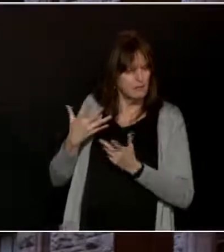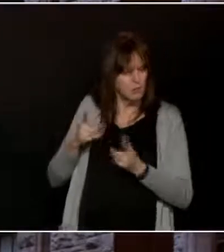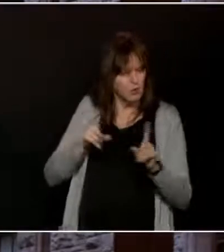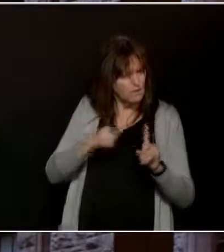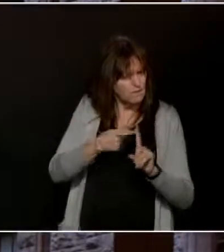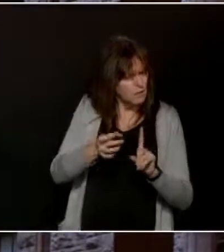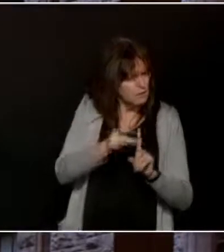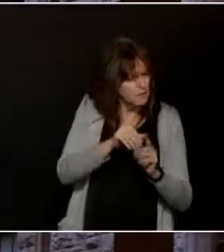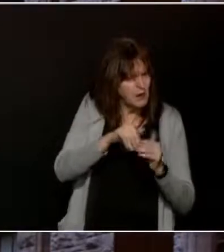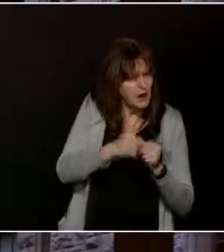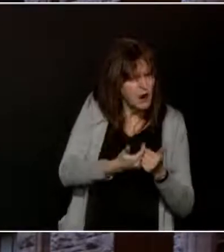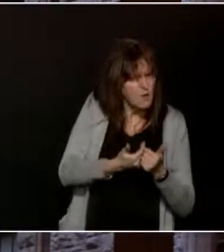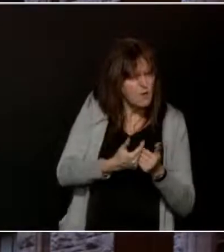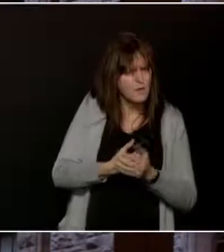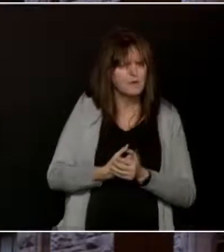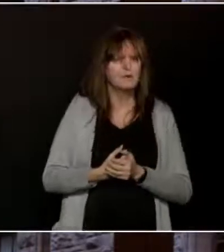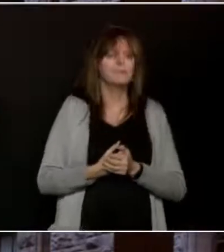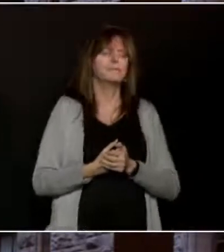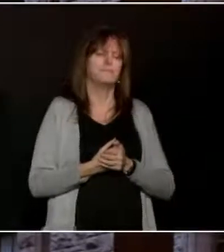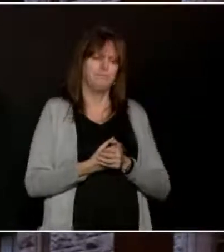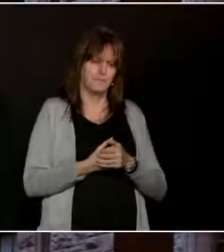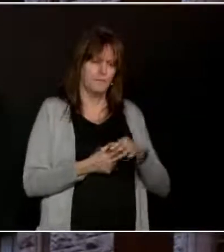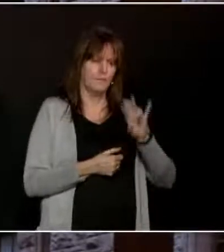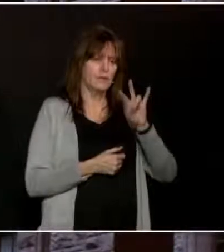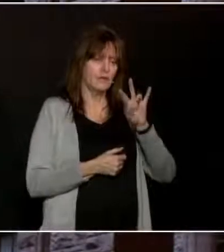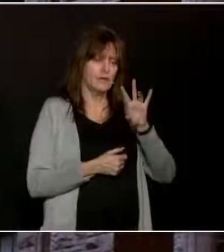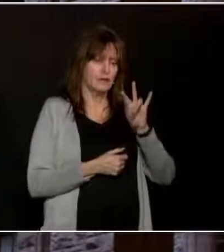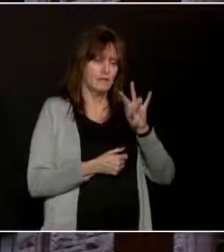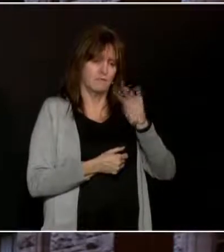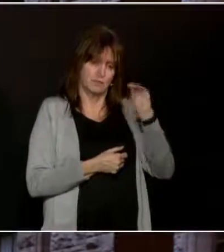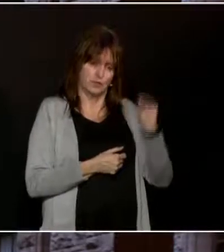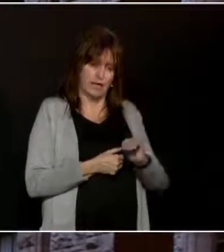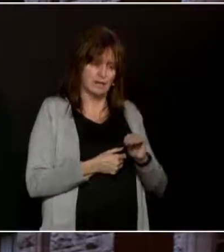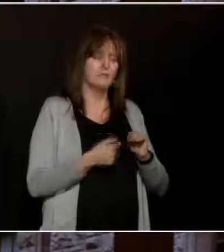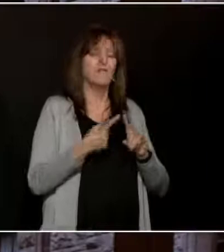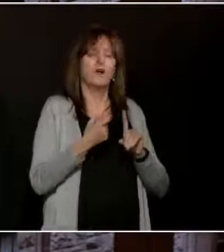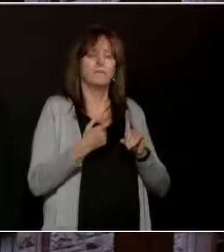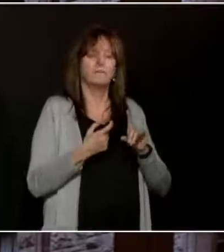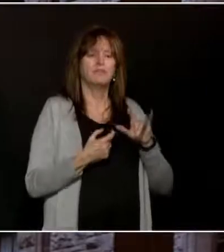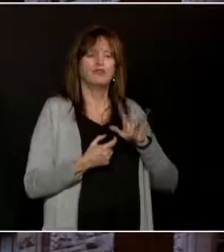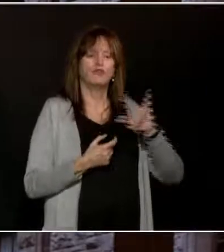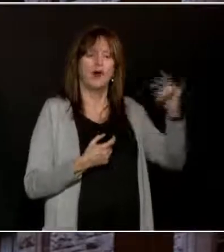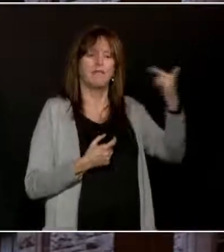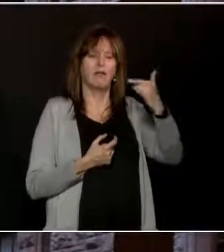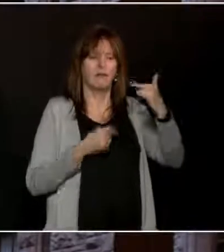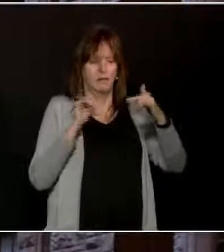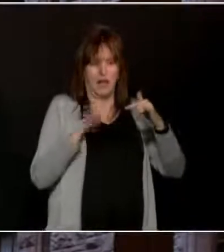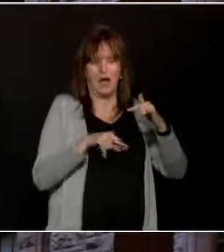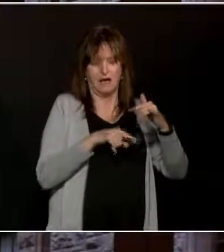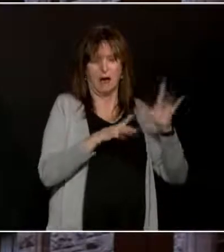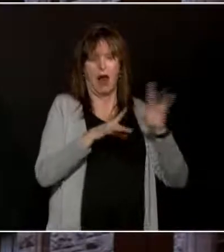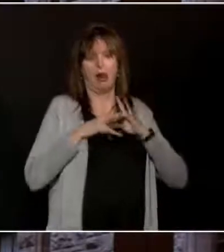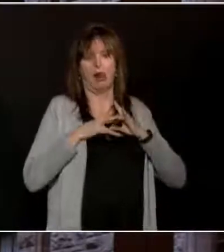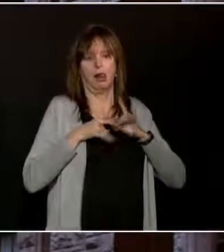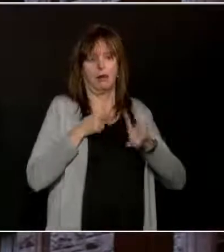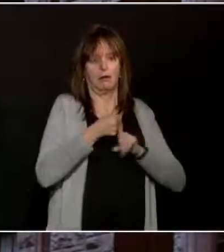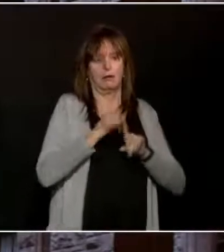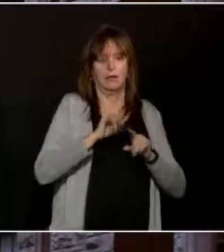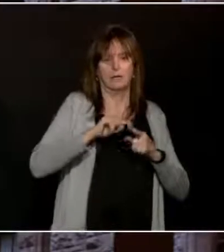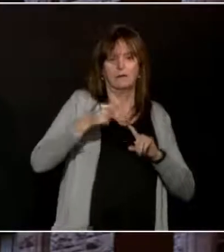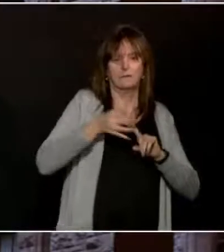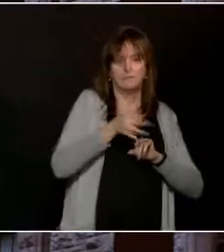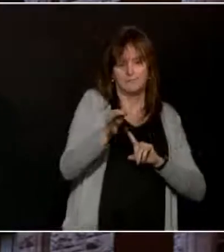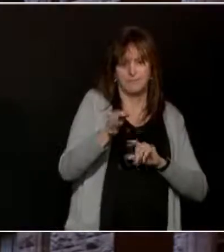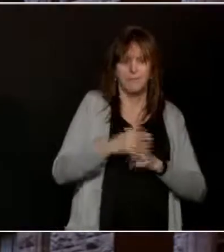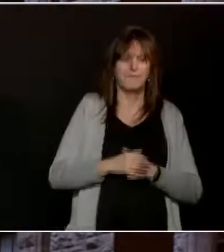travel history related to their cases. In addition to officially confirmed cases of VOCs, variants of